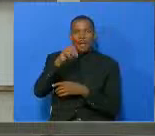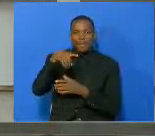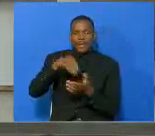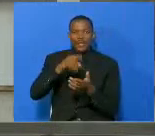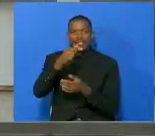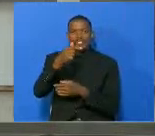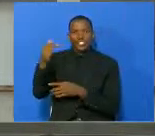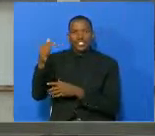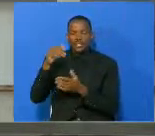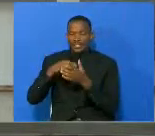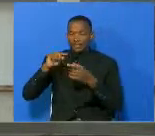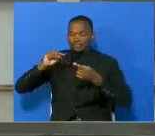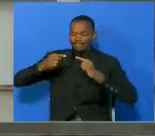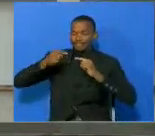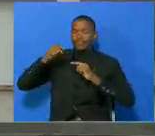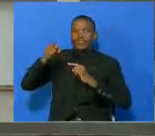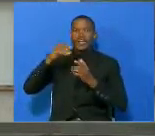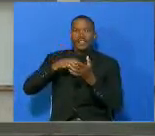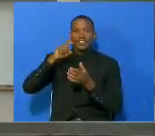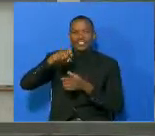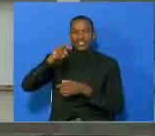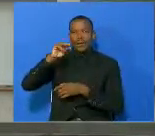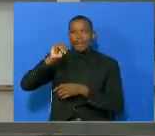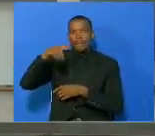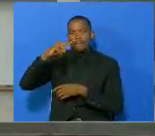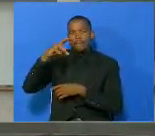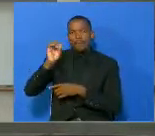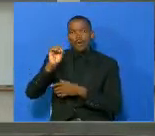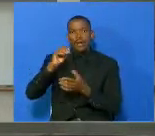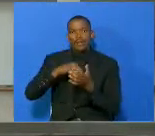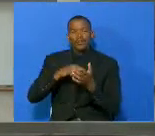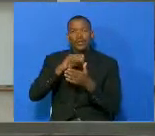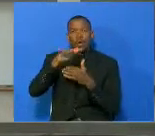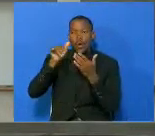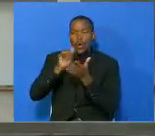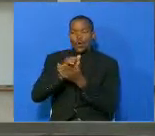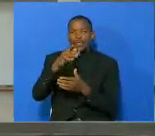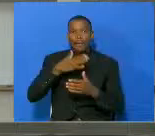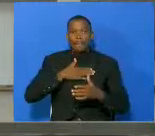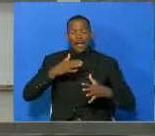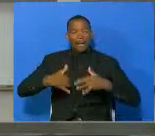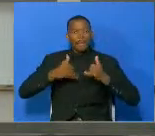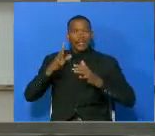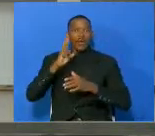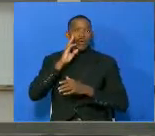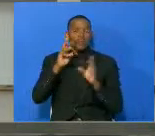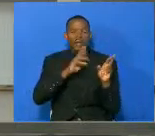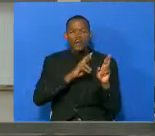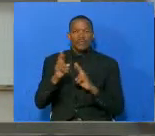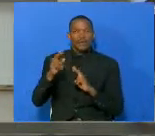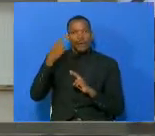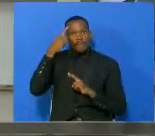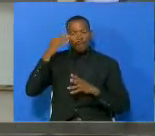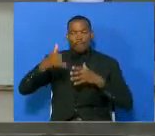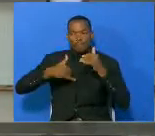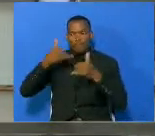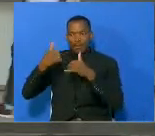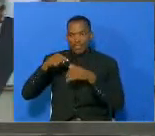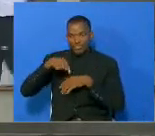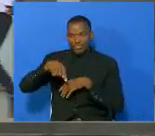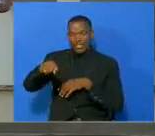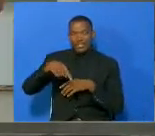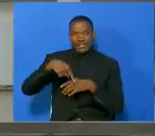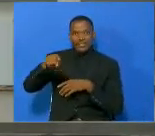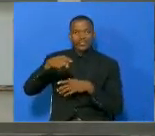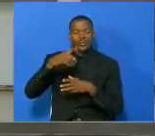is injury, we will need Mpo. I hope that all my players will be ready to play this